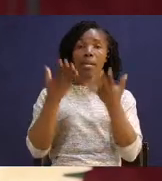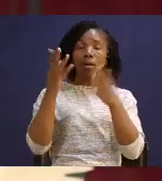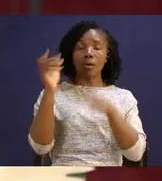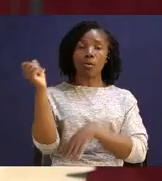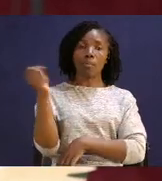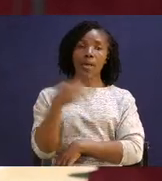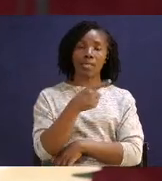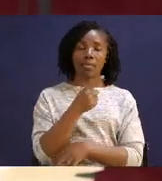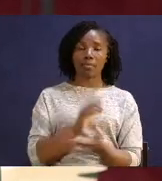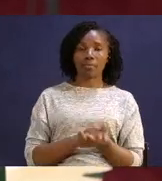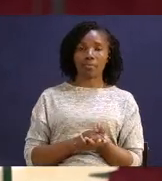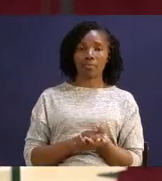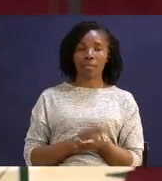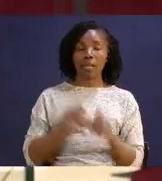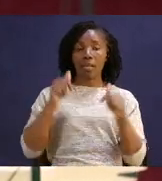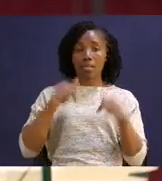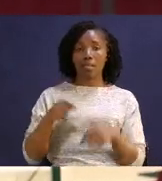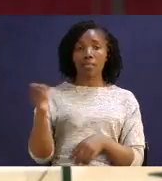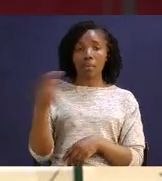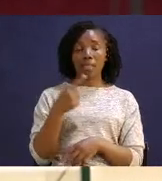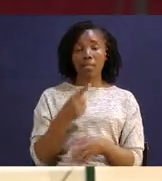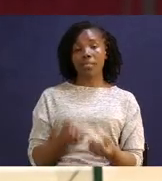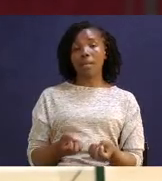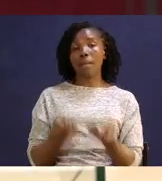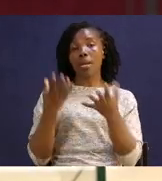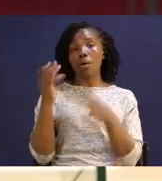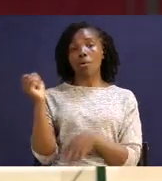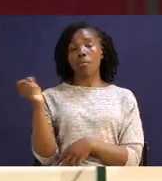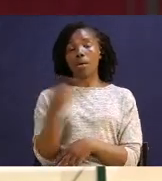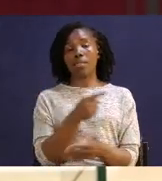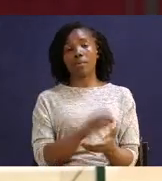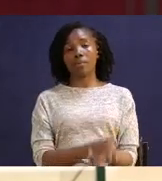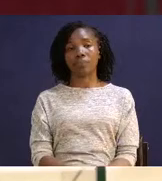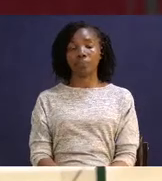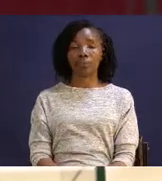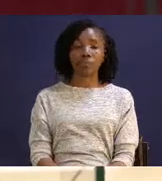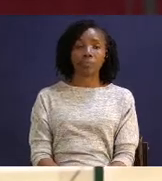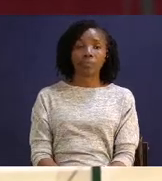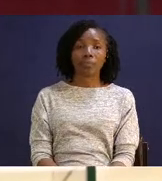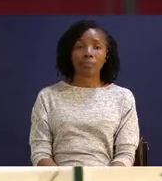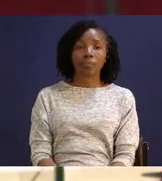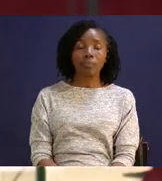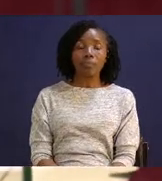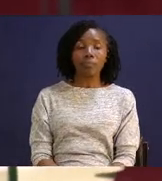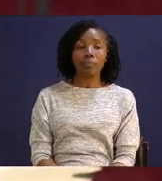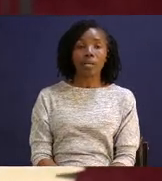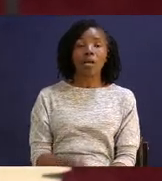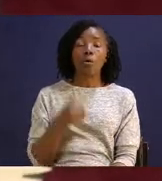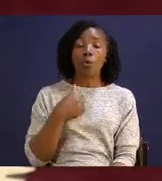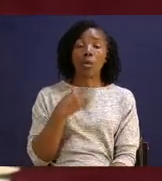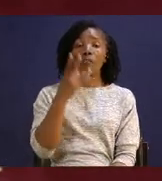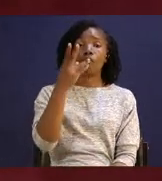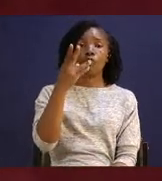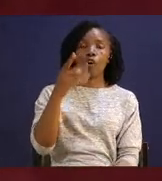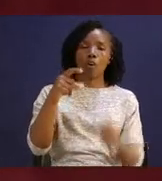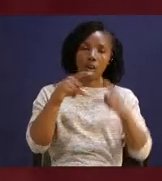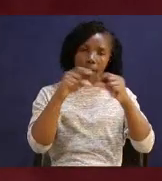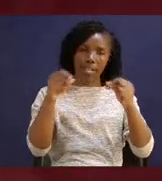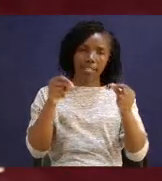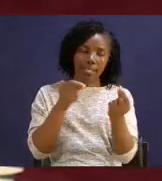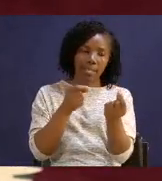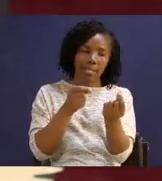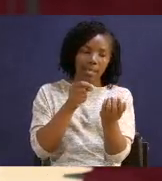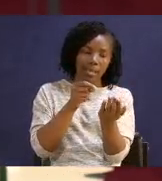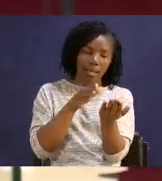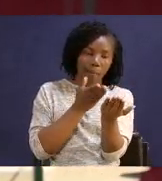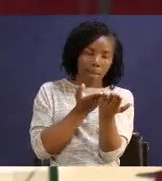month. The month of breakthrough. In this pack, we have 4 cards for you and